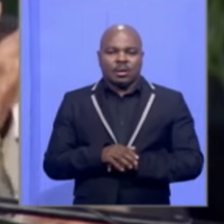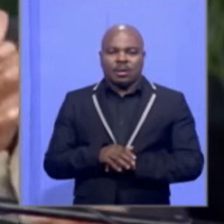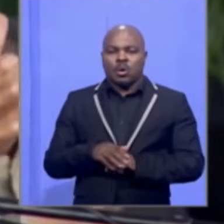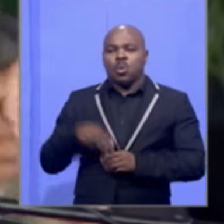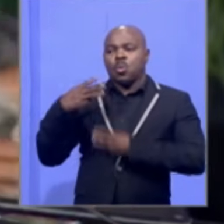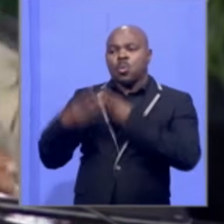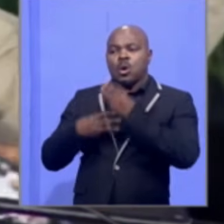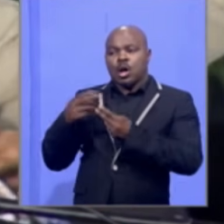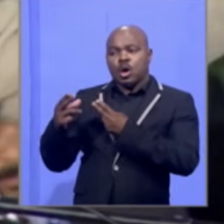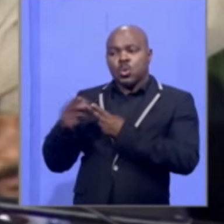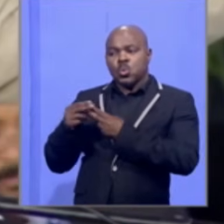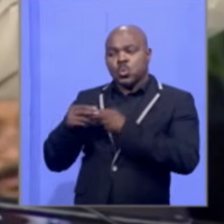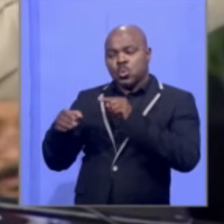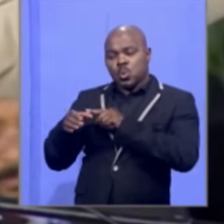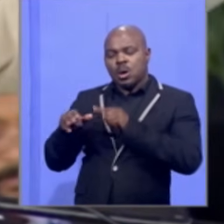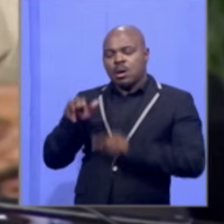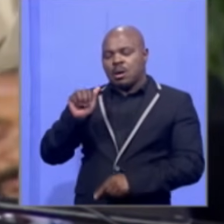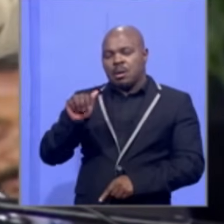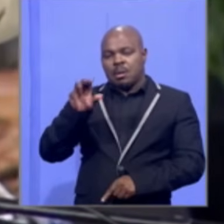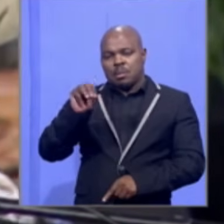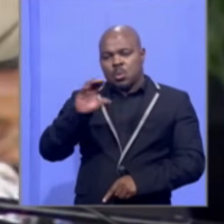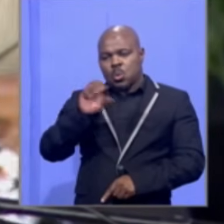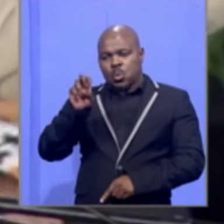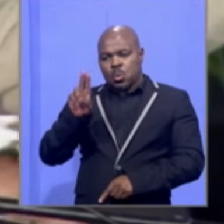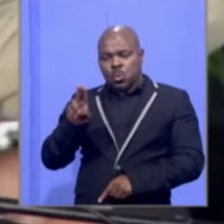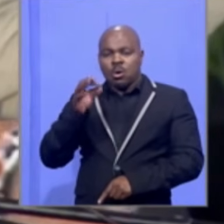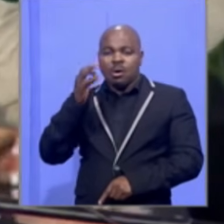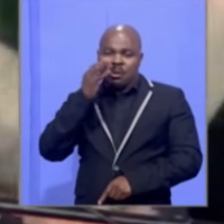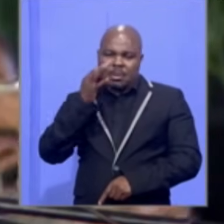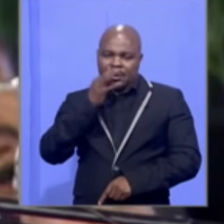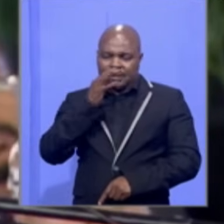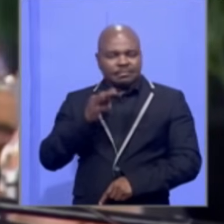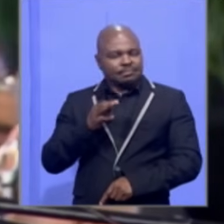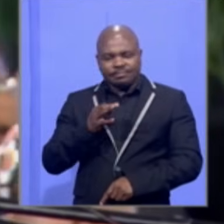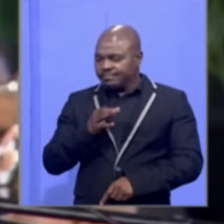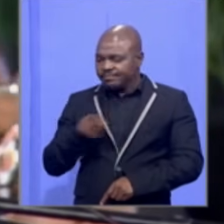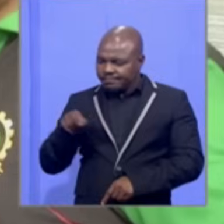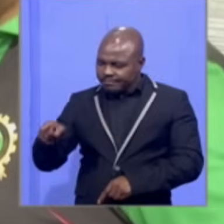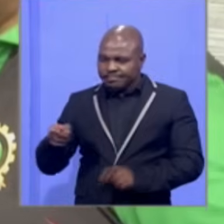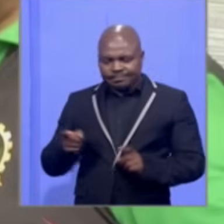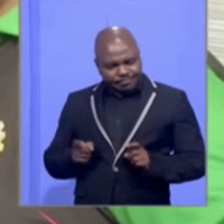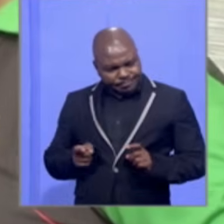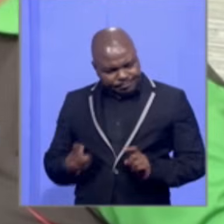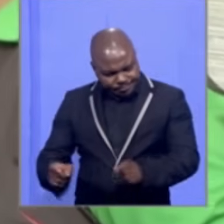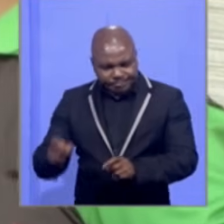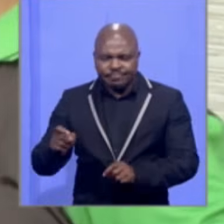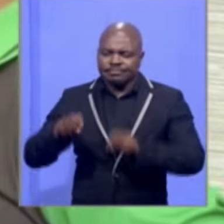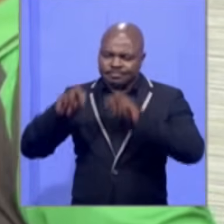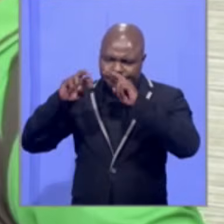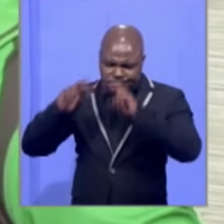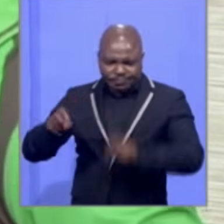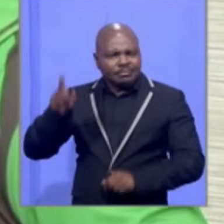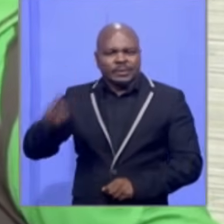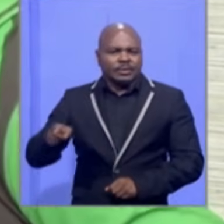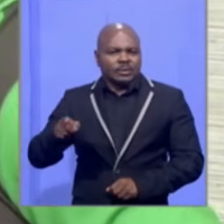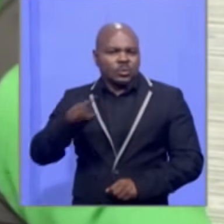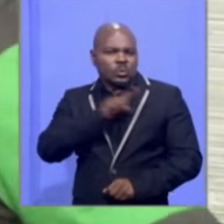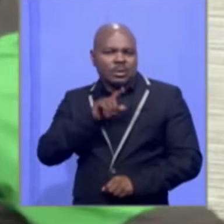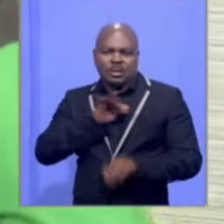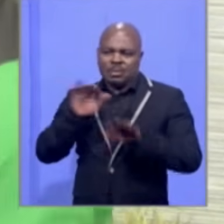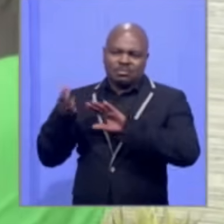wa badirameepong wa AMCU wa re go tshwanetse go itlhaganisediwa dipatlisiso tsa dintsho tsa